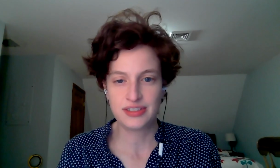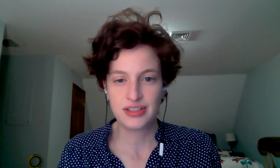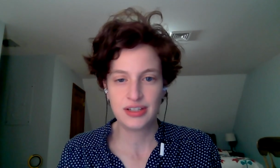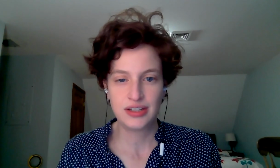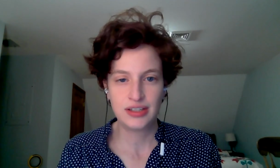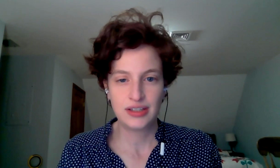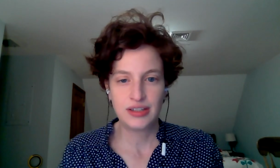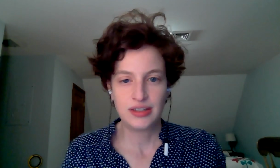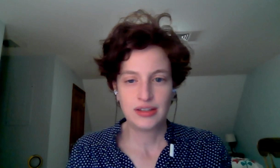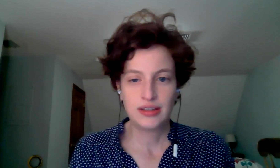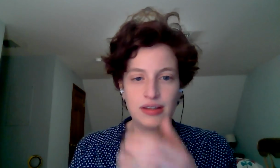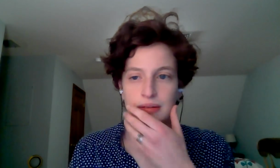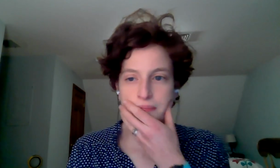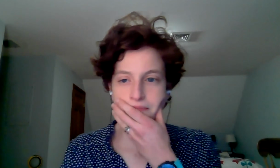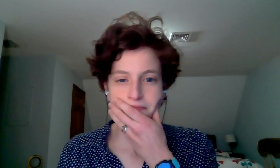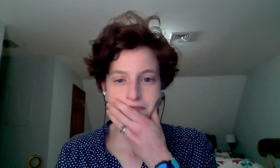analysis?